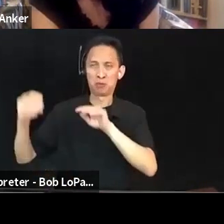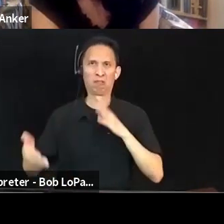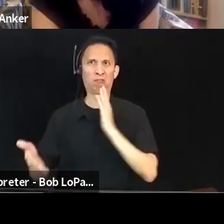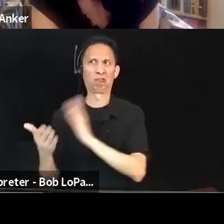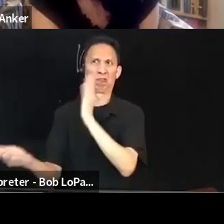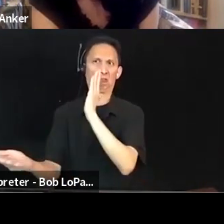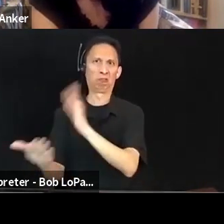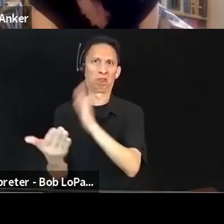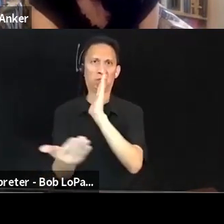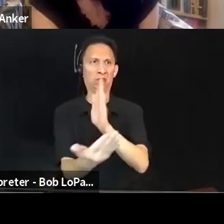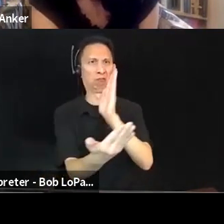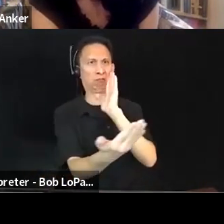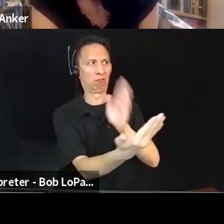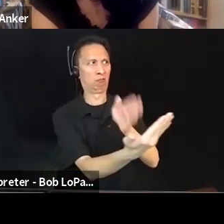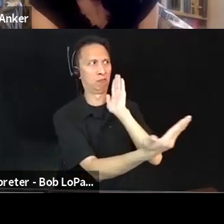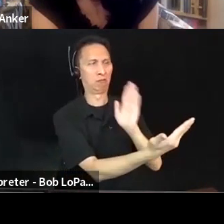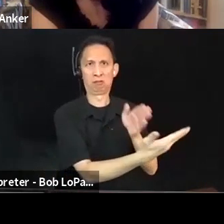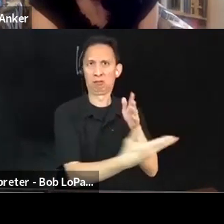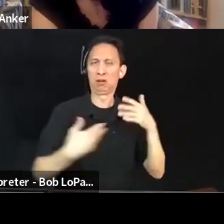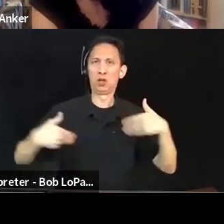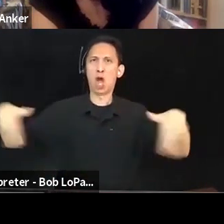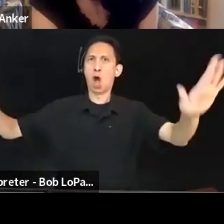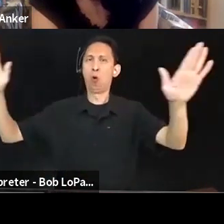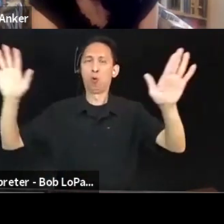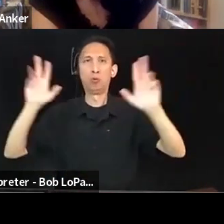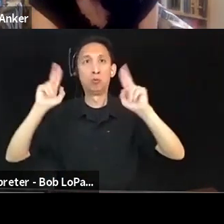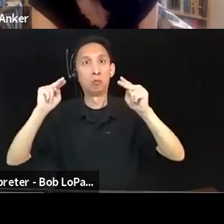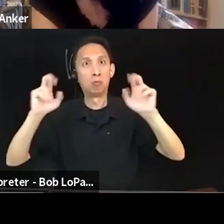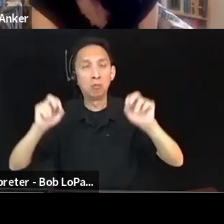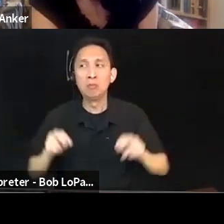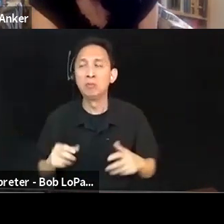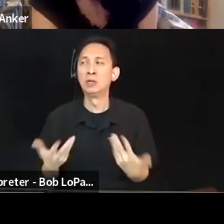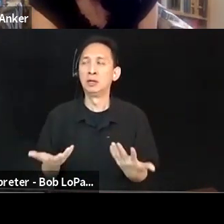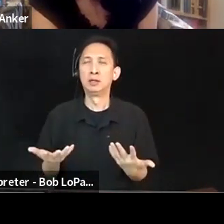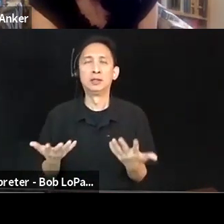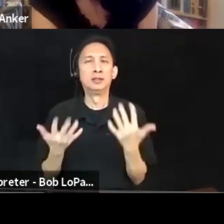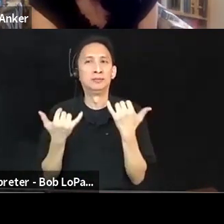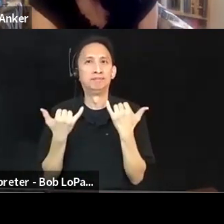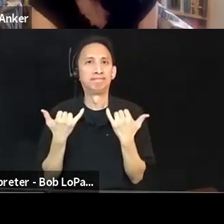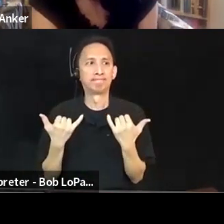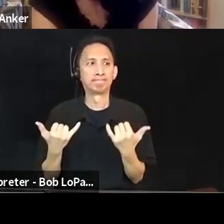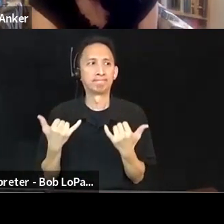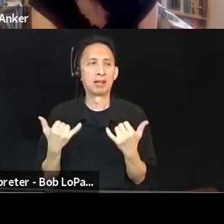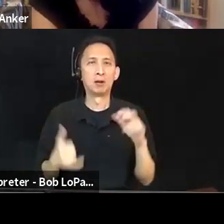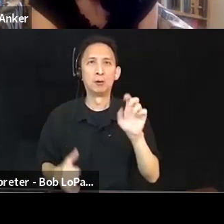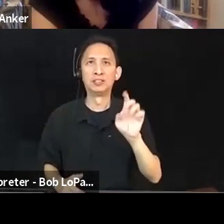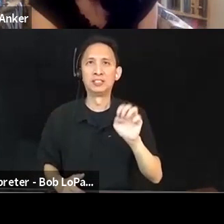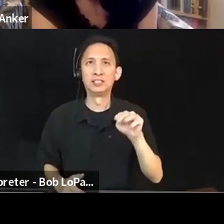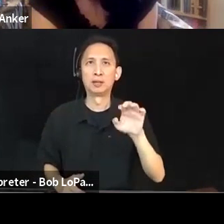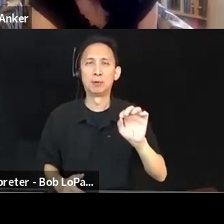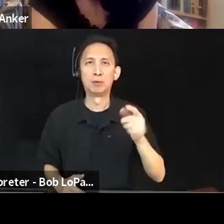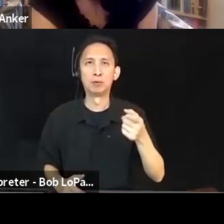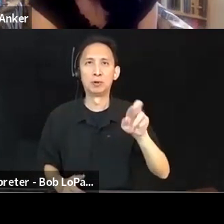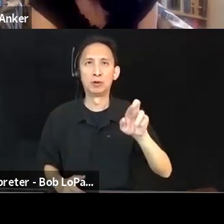that the way in which the demographic sort of factors into the